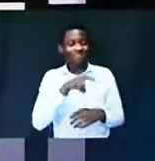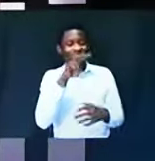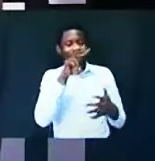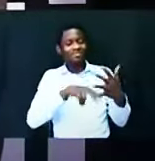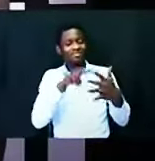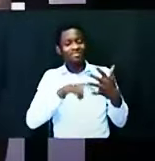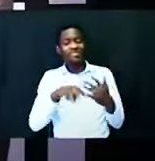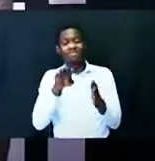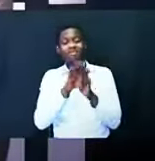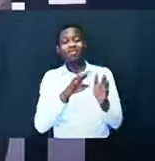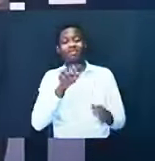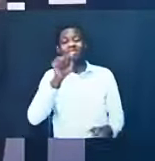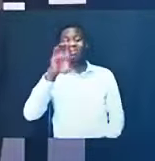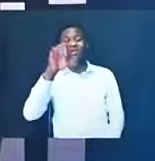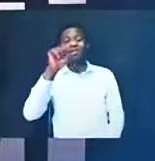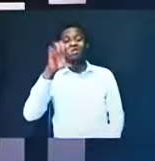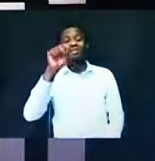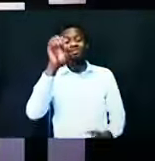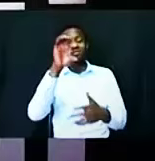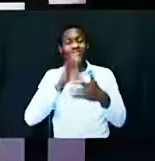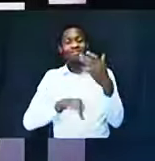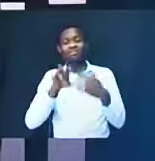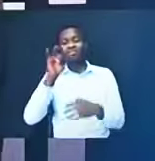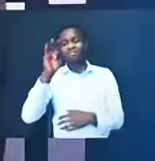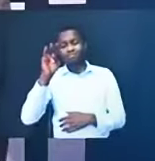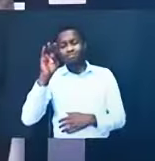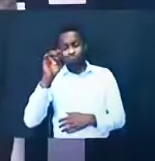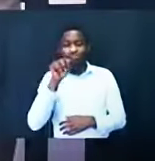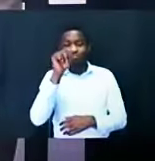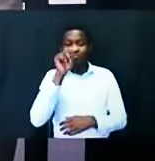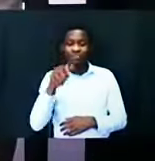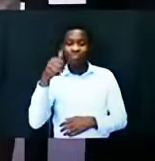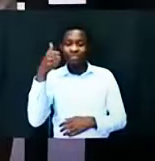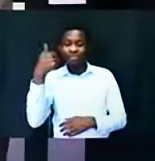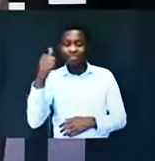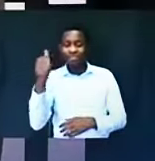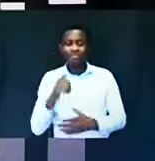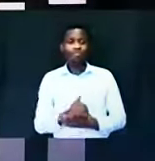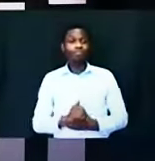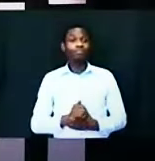From verse 10. As soon as it was night,